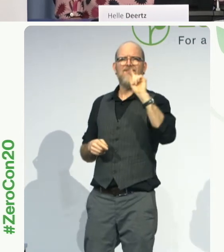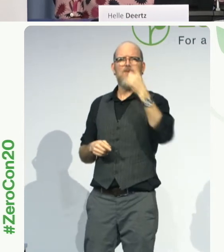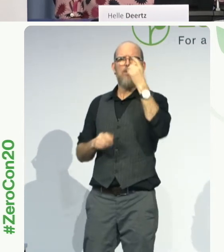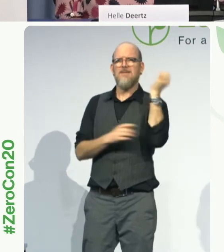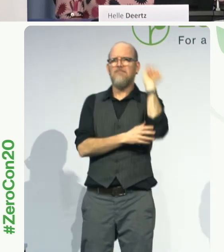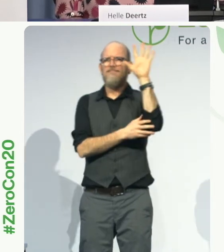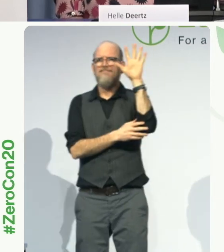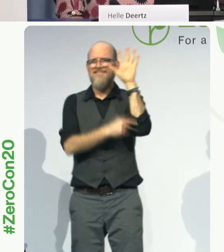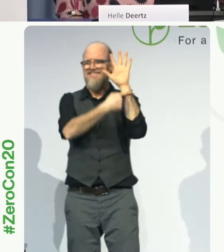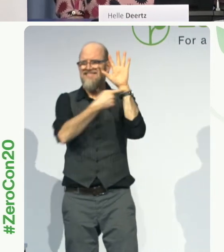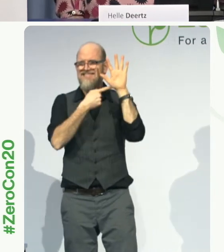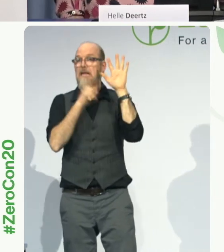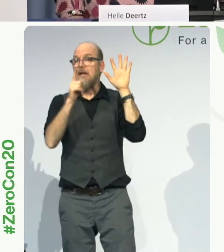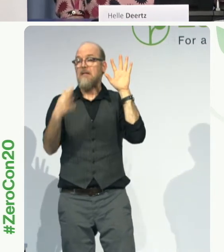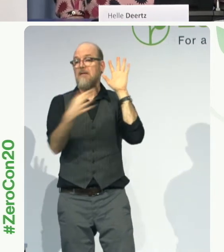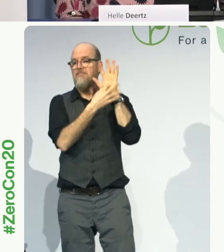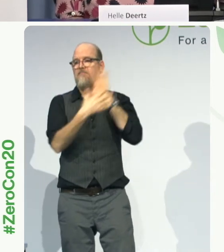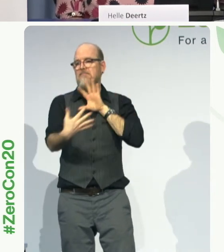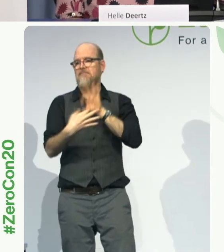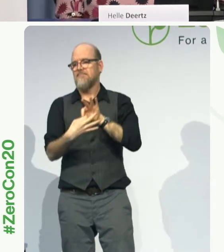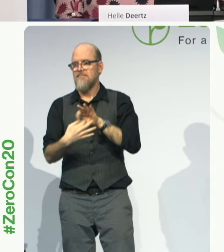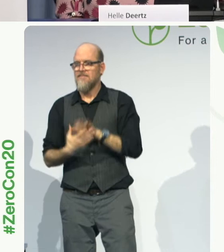presentation, which is